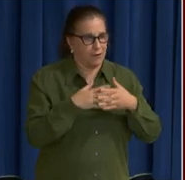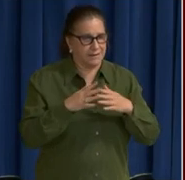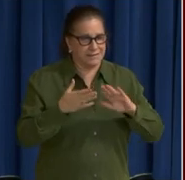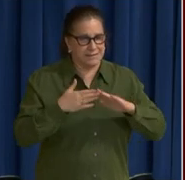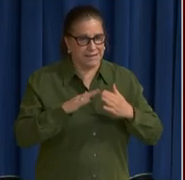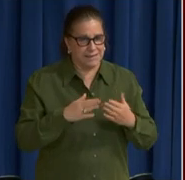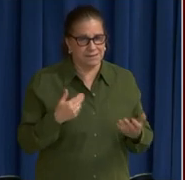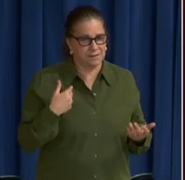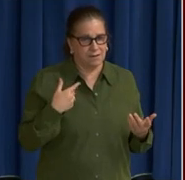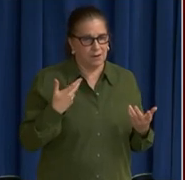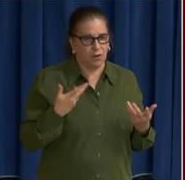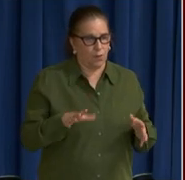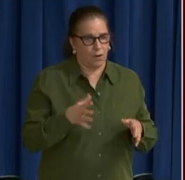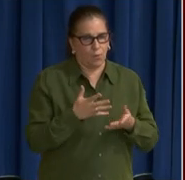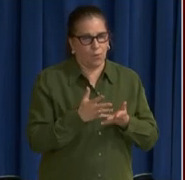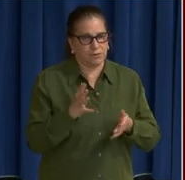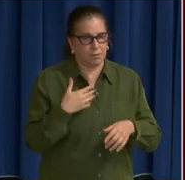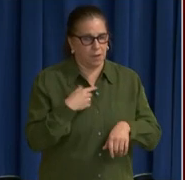it,